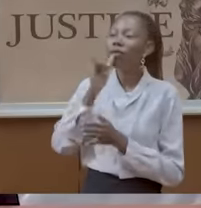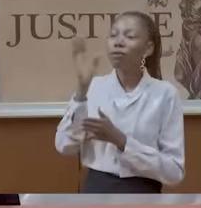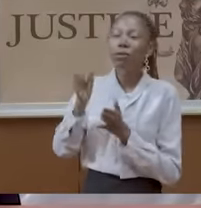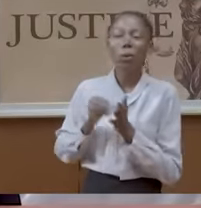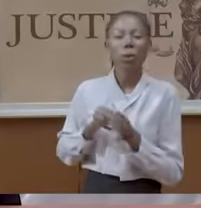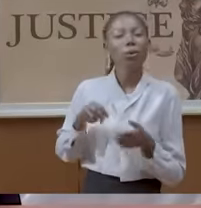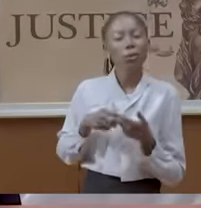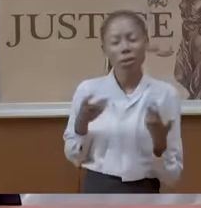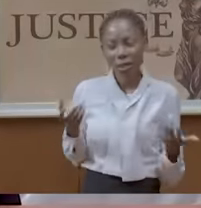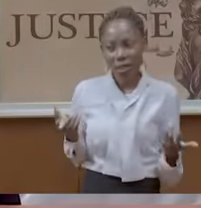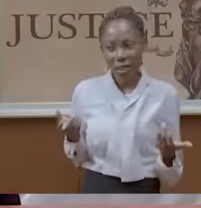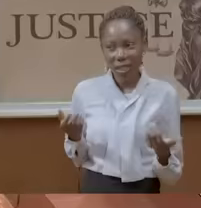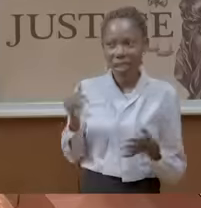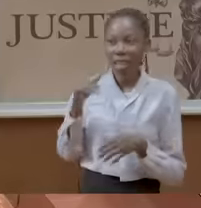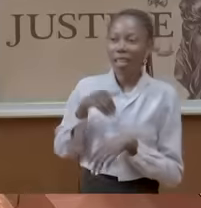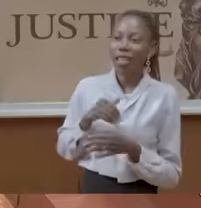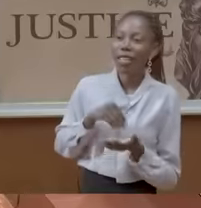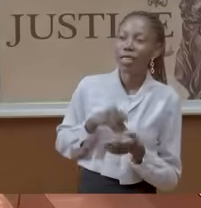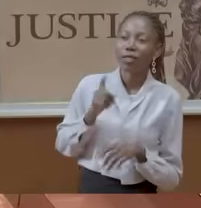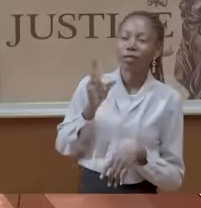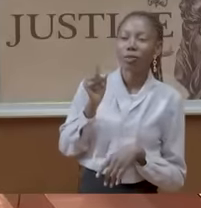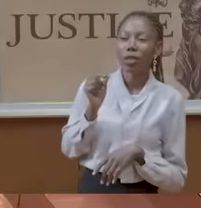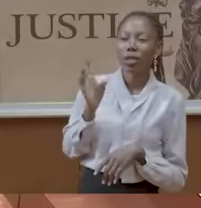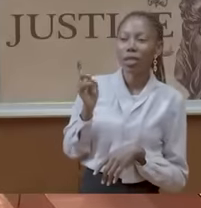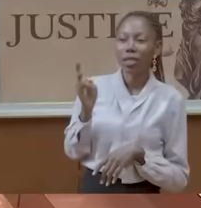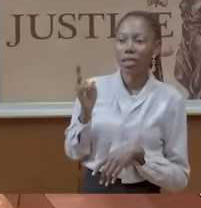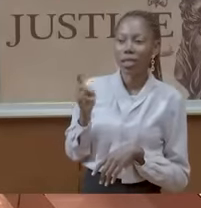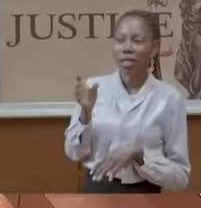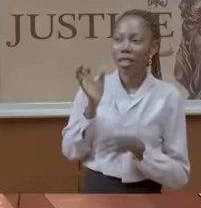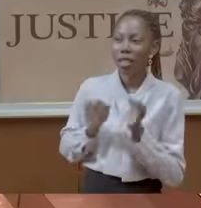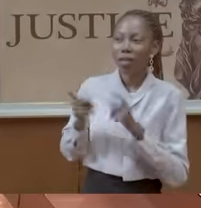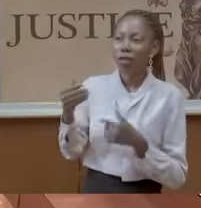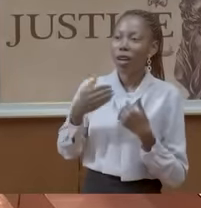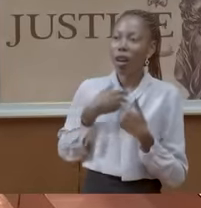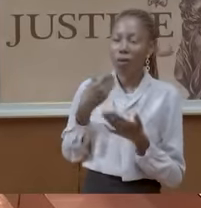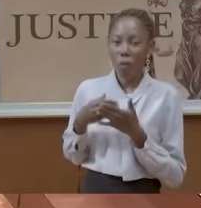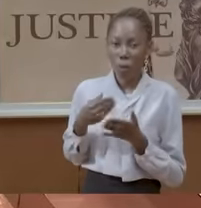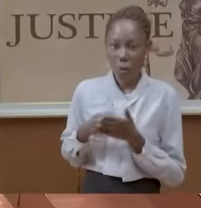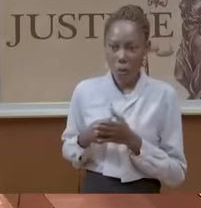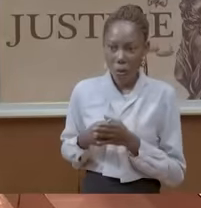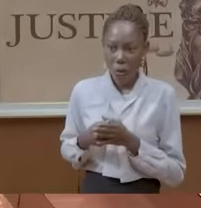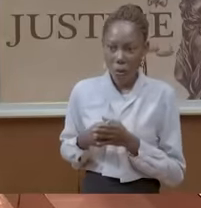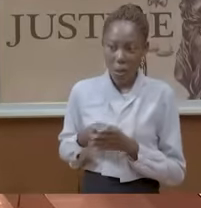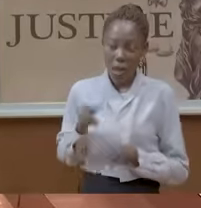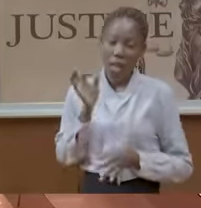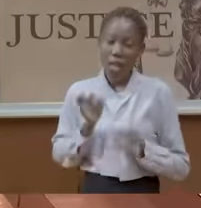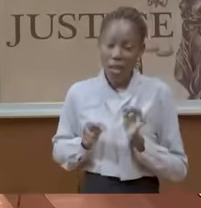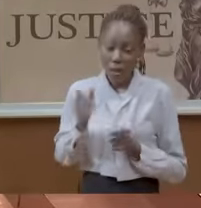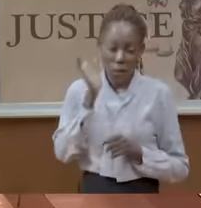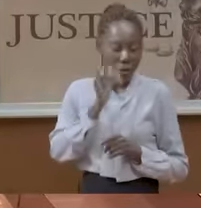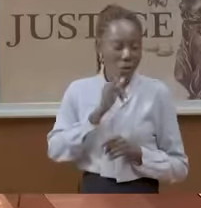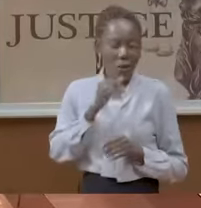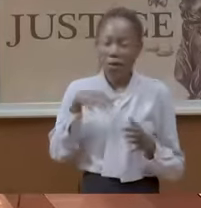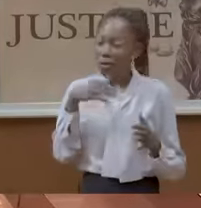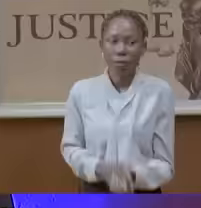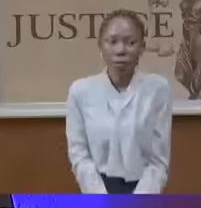offense? Now, I told her 2017, I said, now, if there is money, will all these things stop? He said, don't stop. Oh. I said, it's a